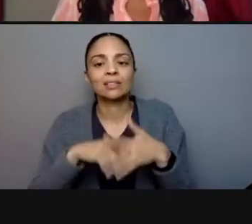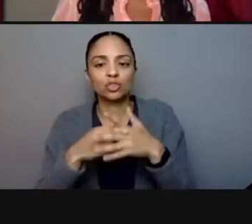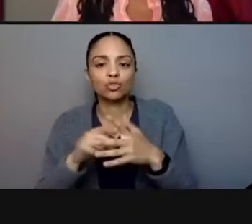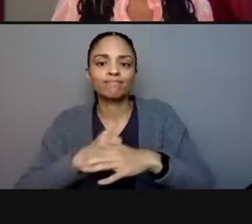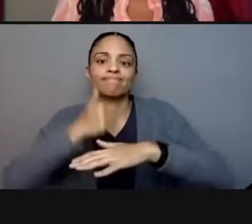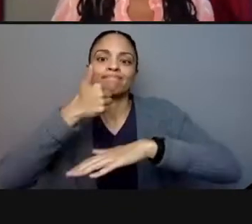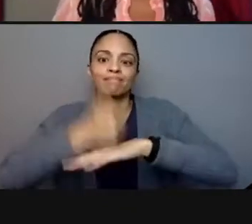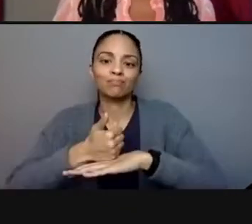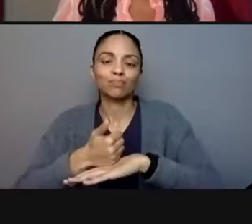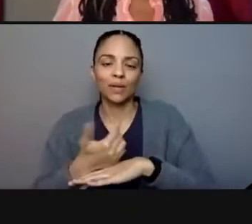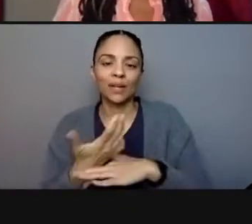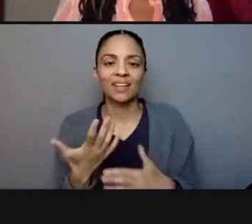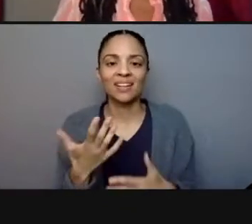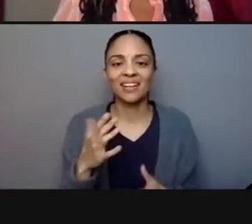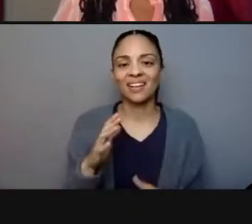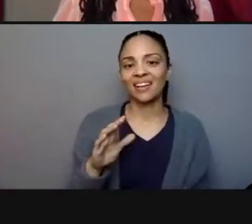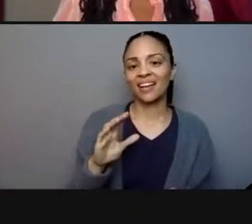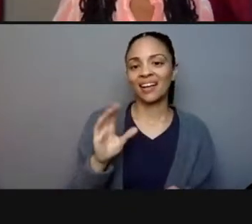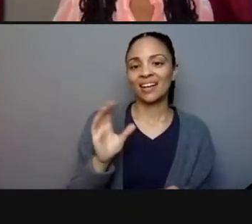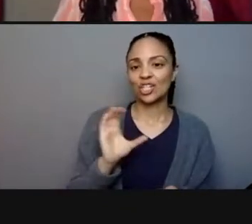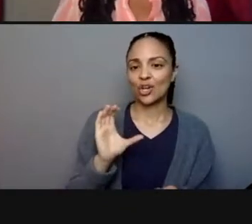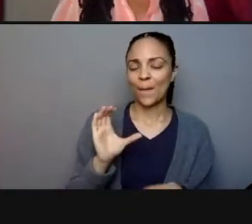yeah. Listen.